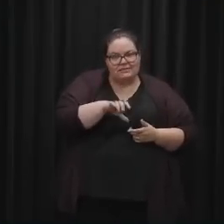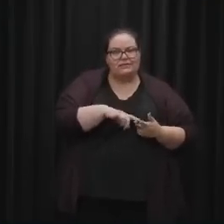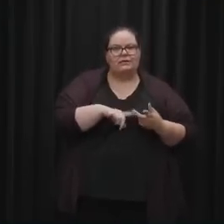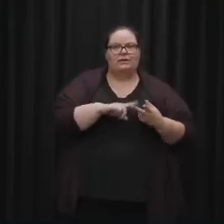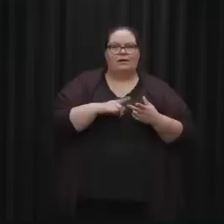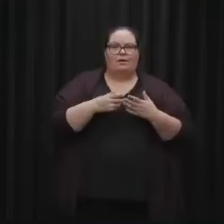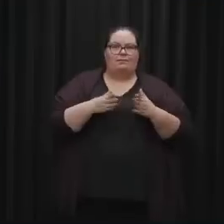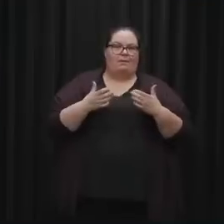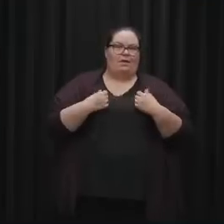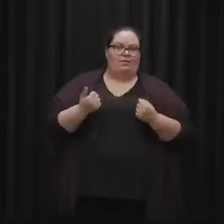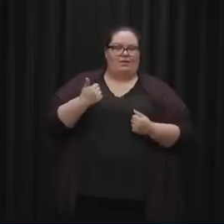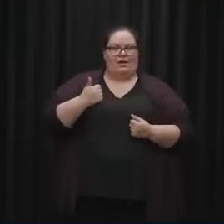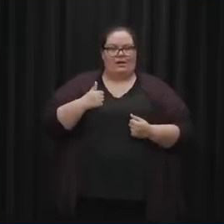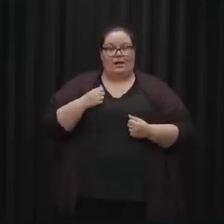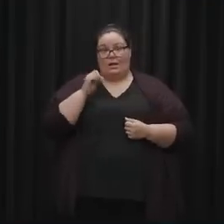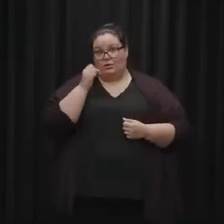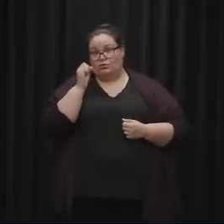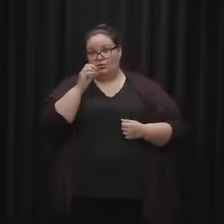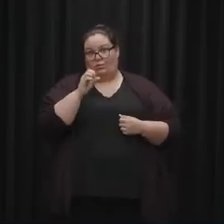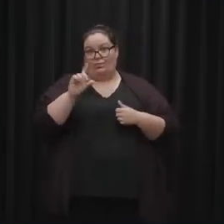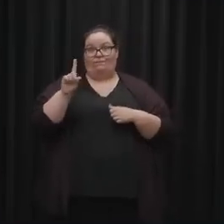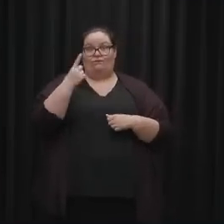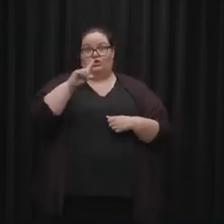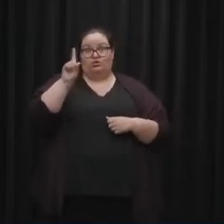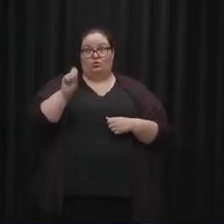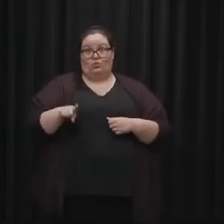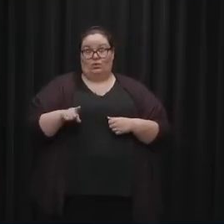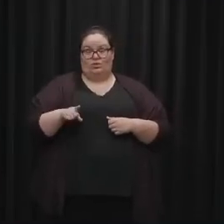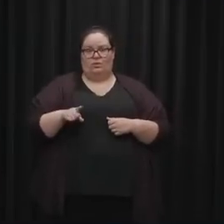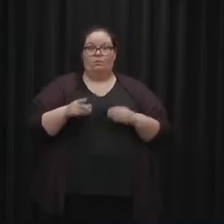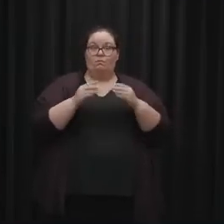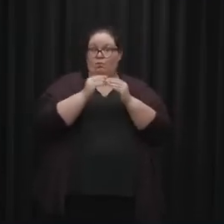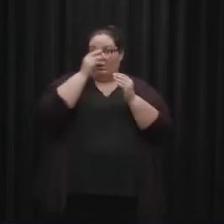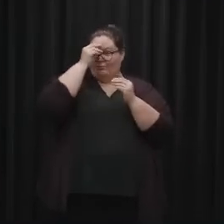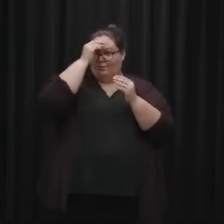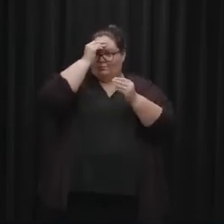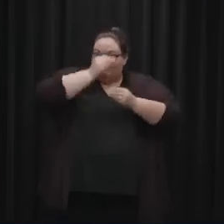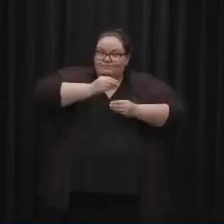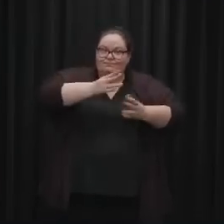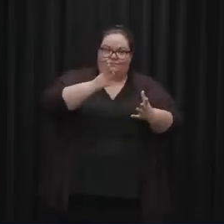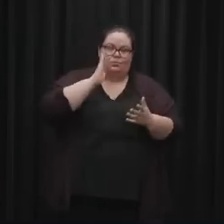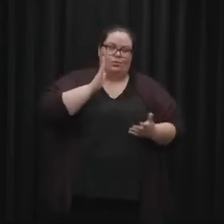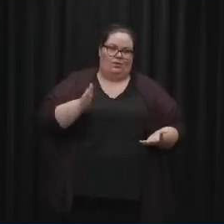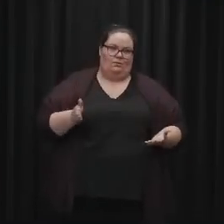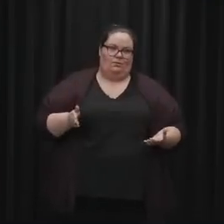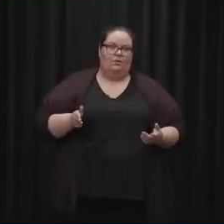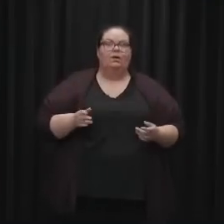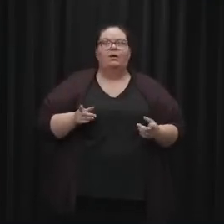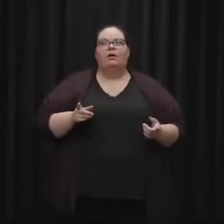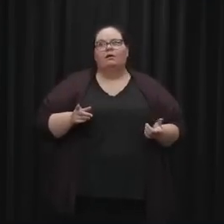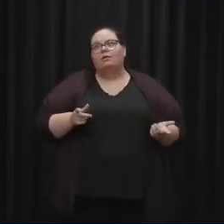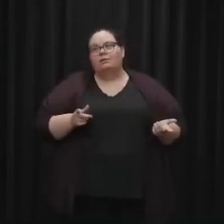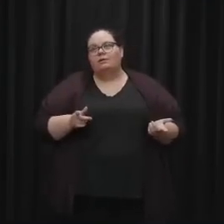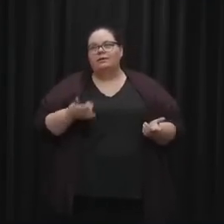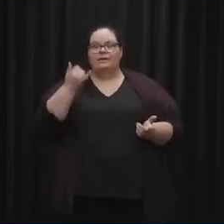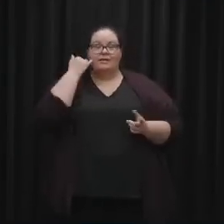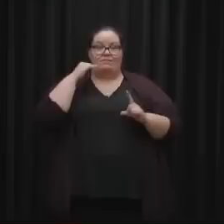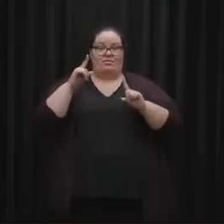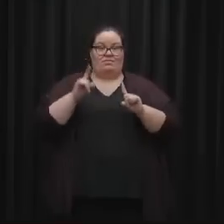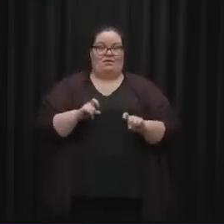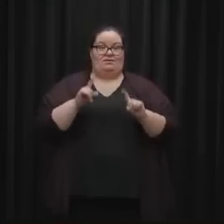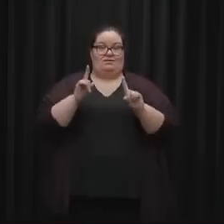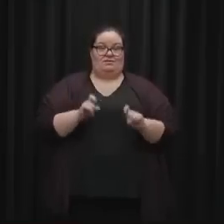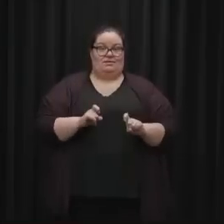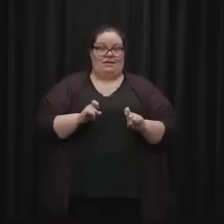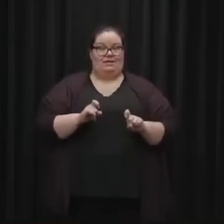as I told Vicky, when we have more information, we will provide that. But if they had gotten tested